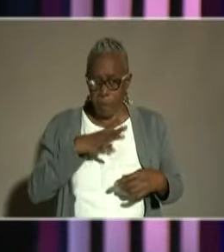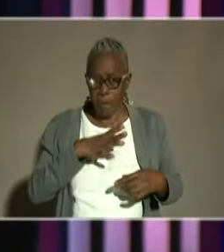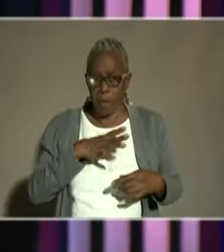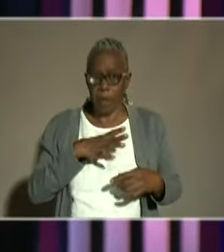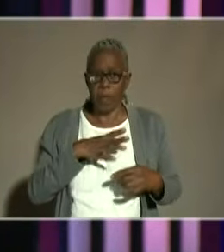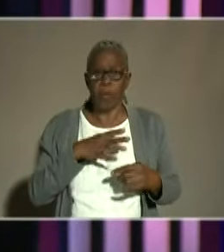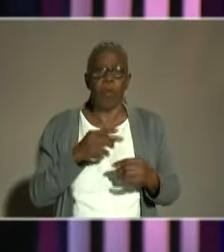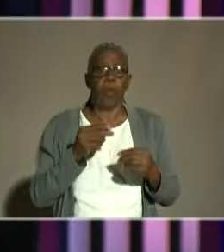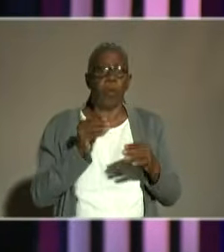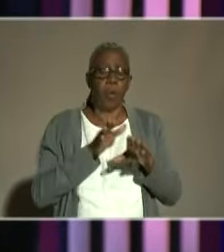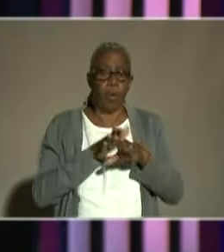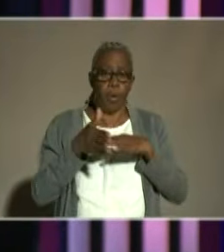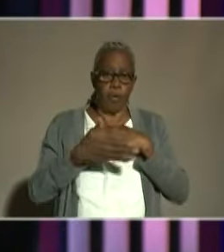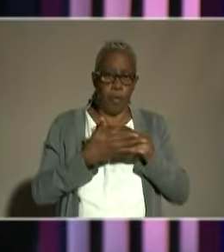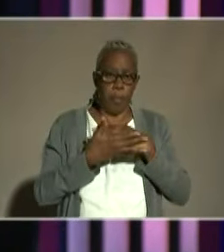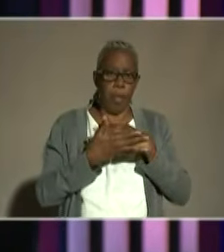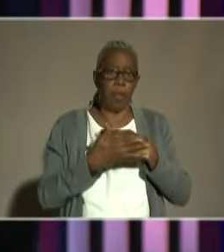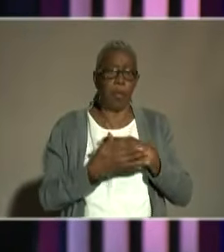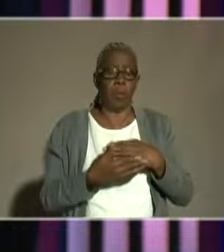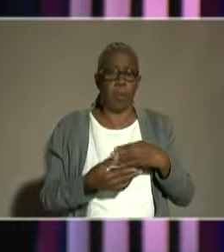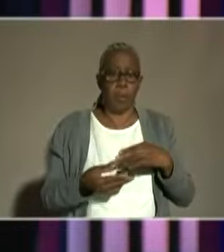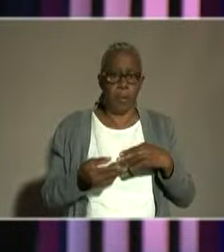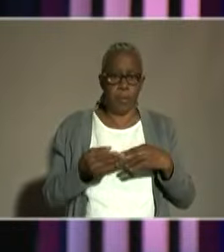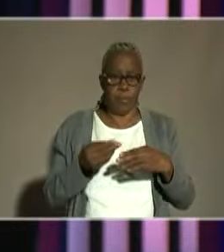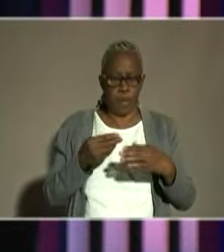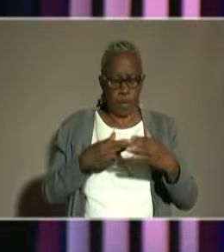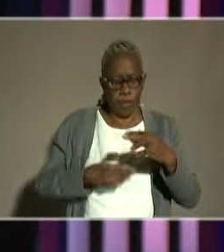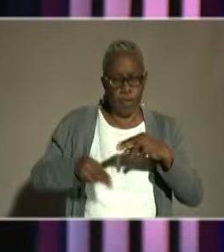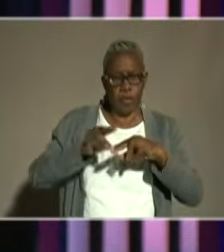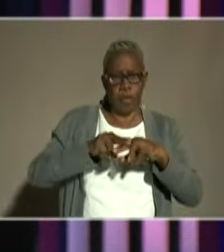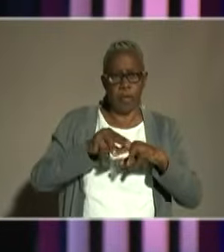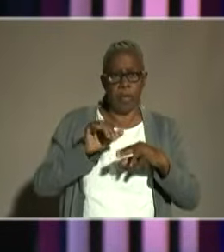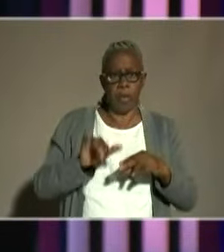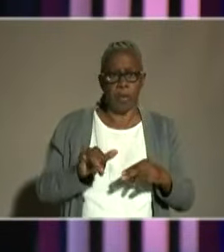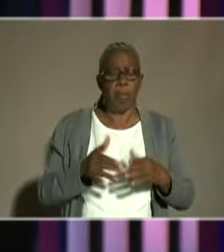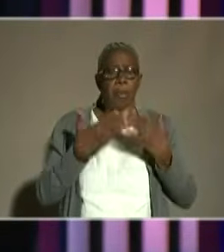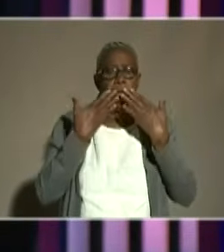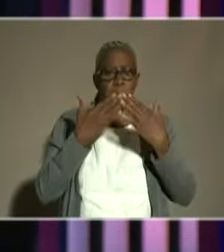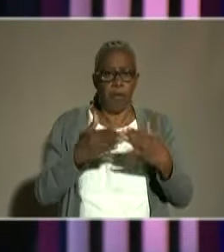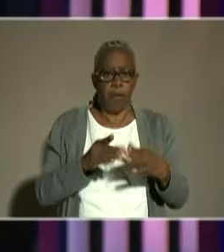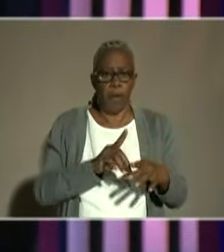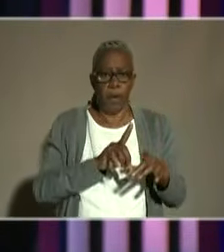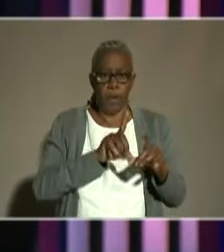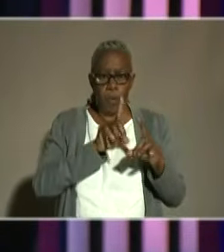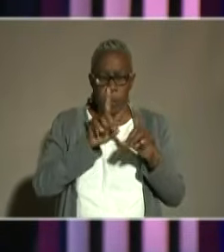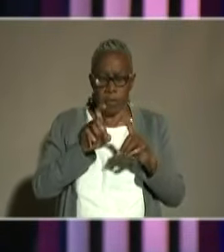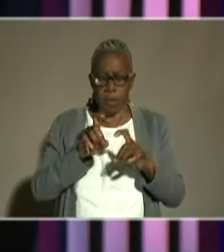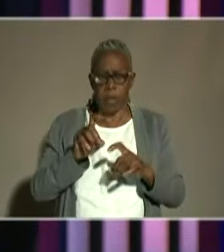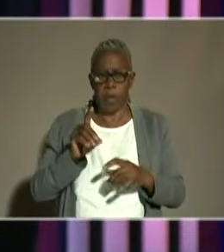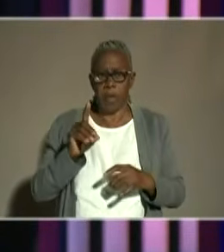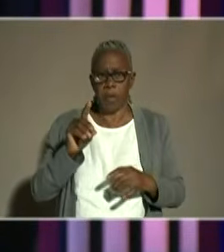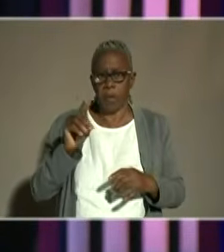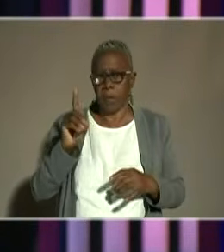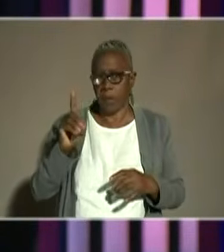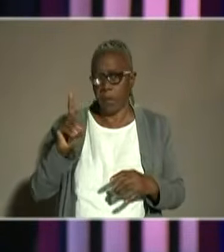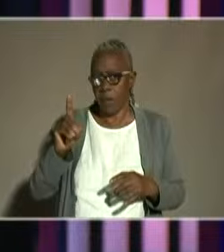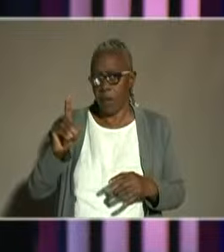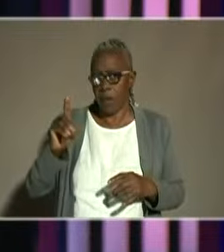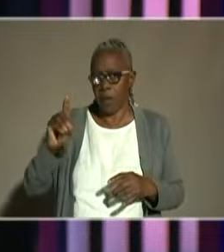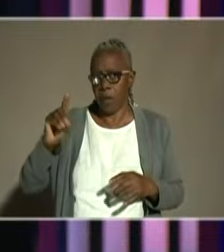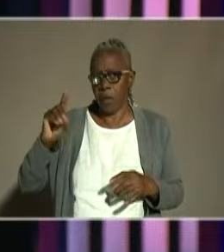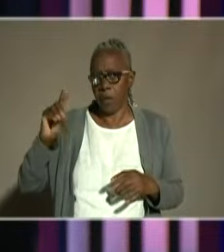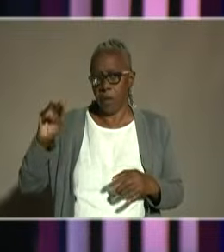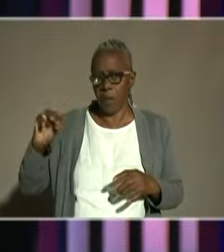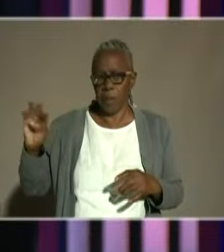such a recommendation? Thank you for that question, Dion. I come from a family that has